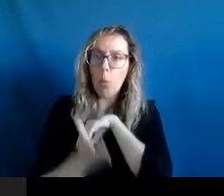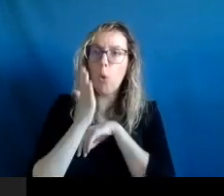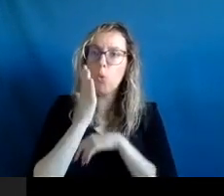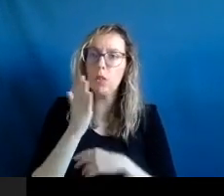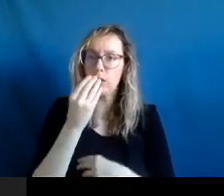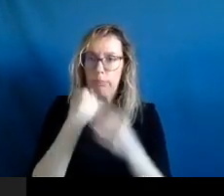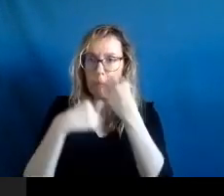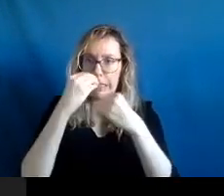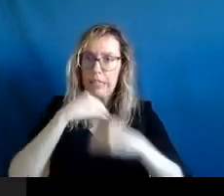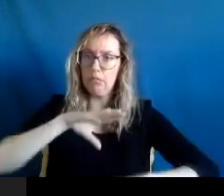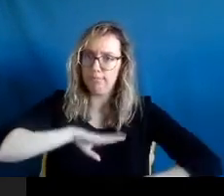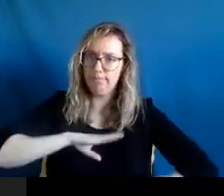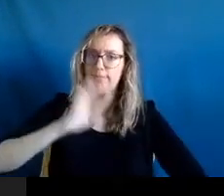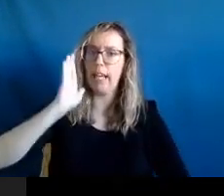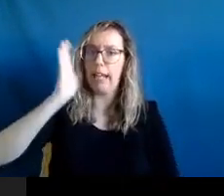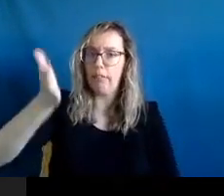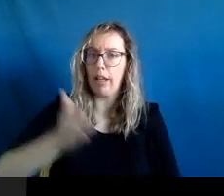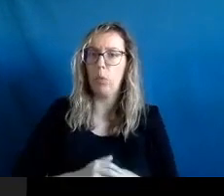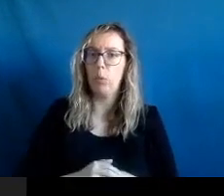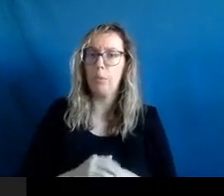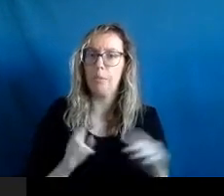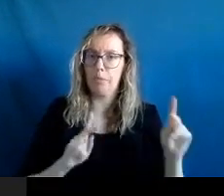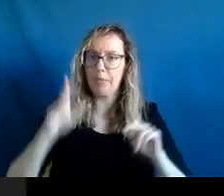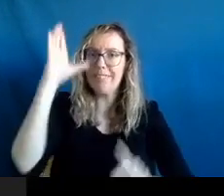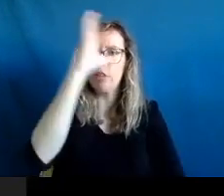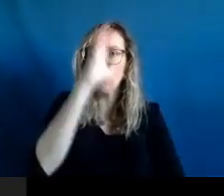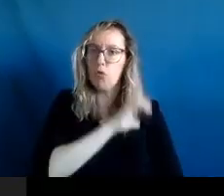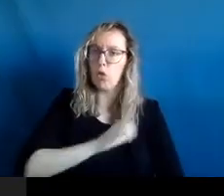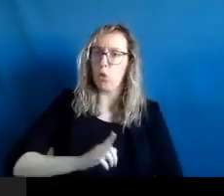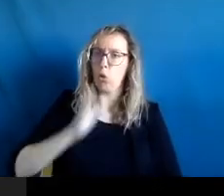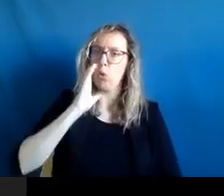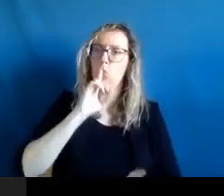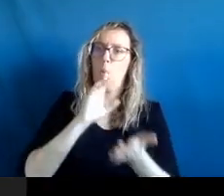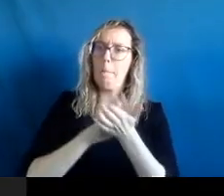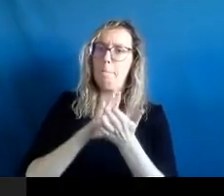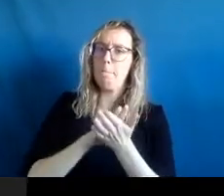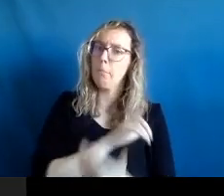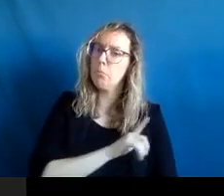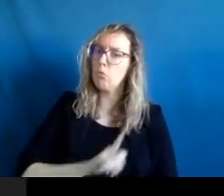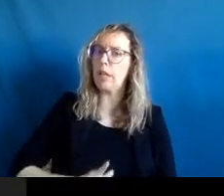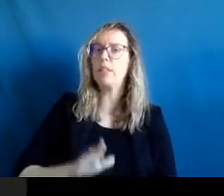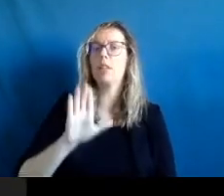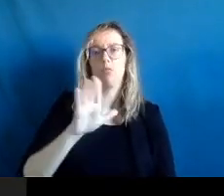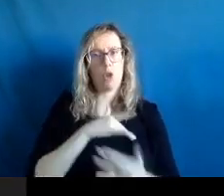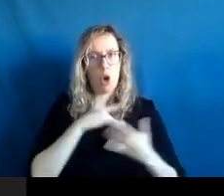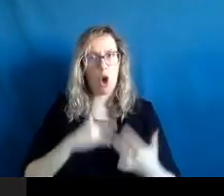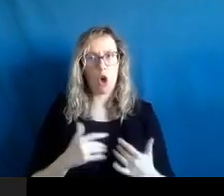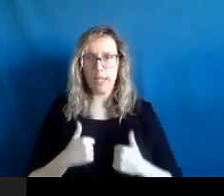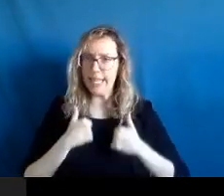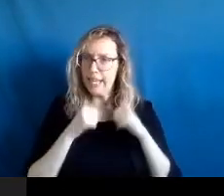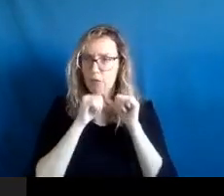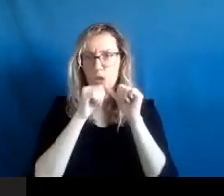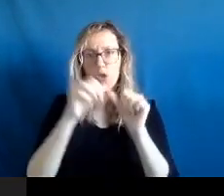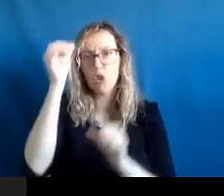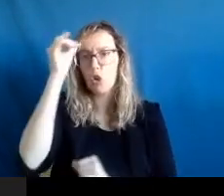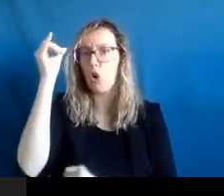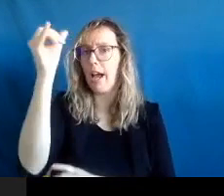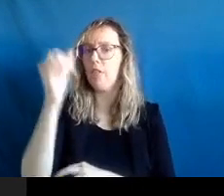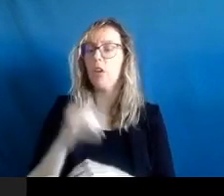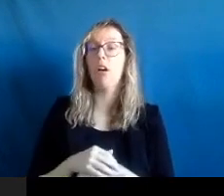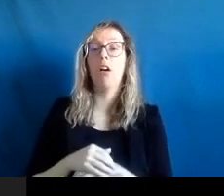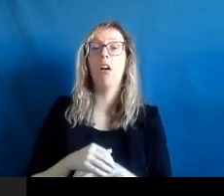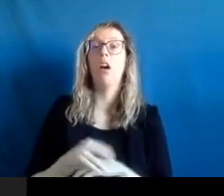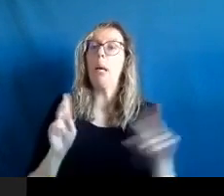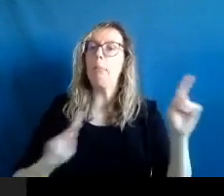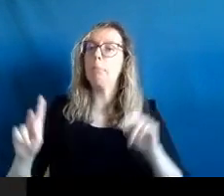satisfied. Those who seek the Lord shall praise the Lord. May your hearts live forever. All the ends of the earth